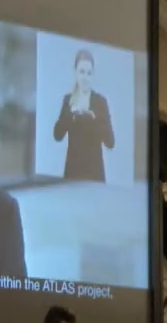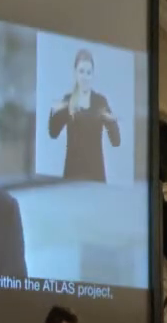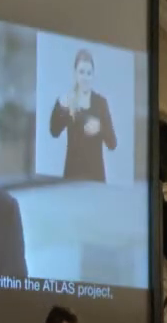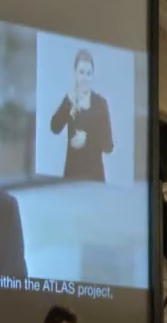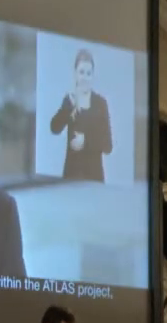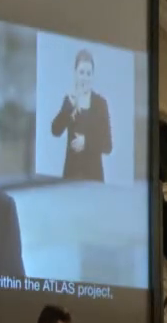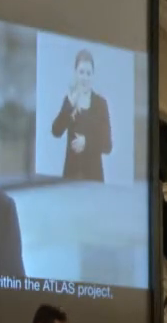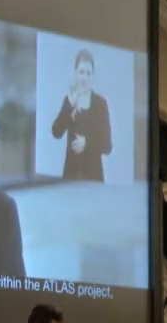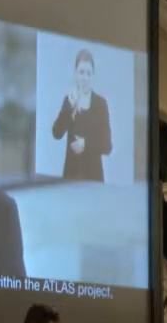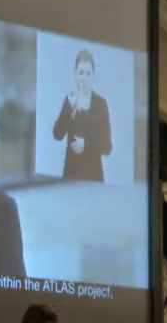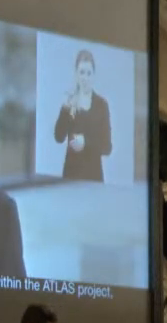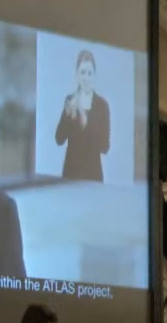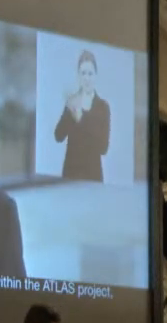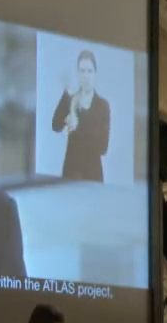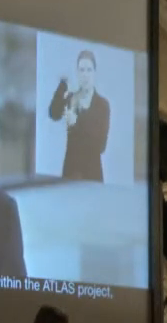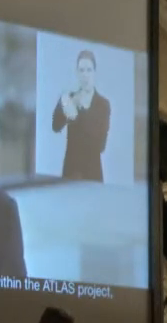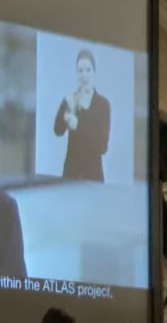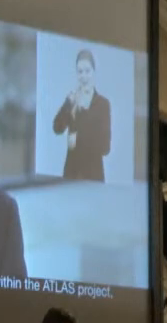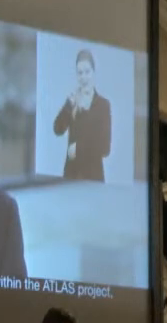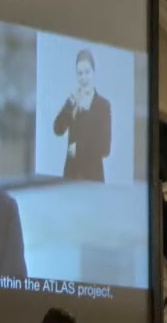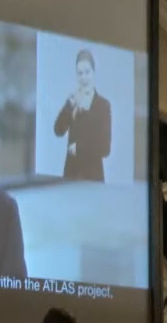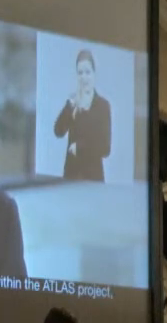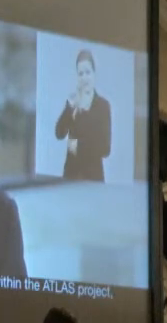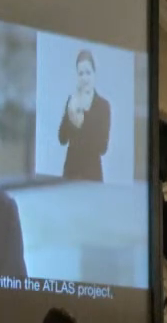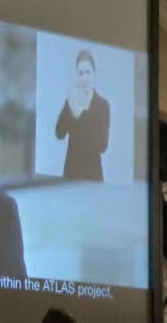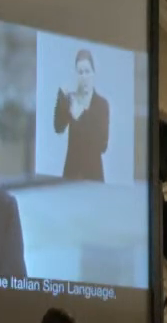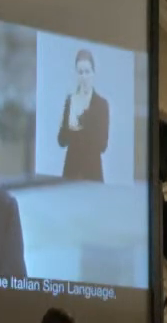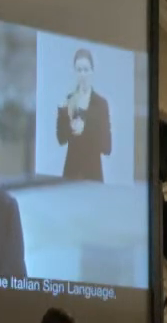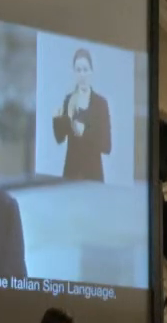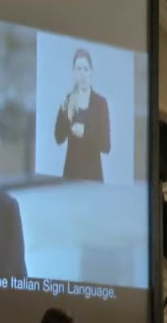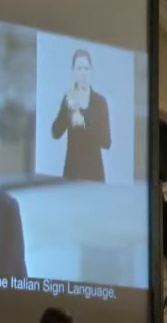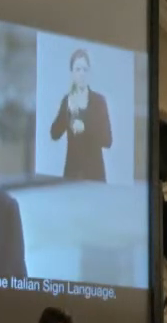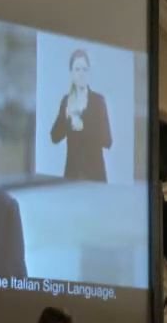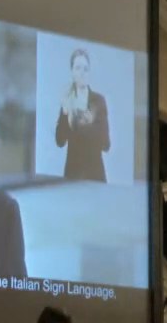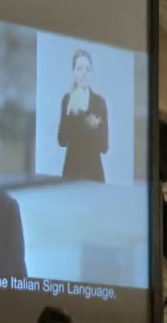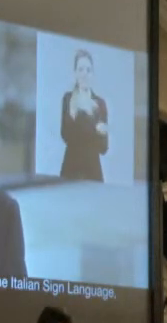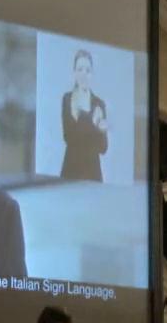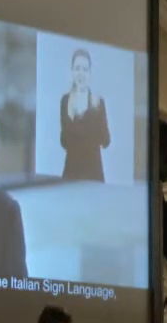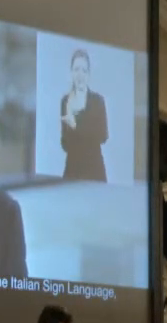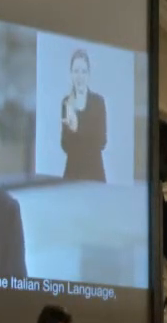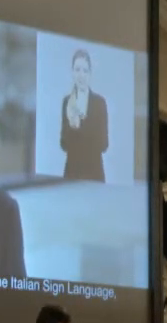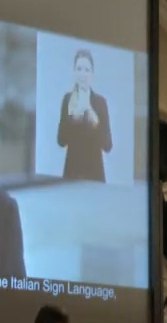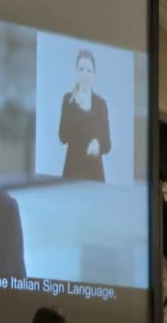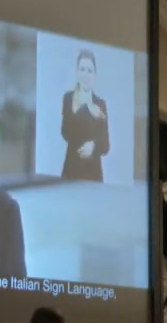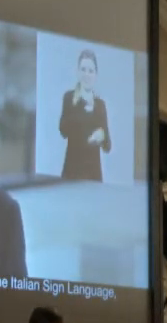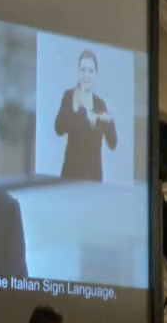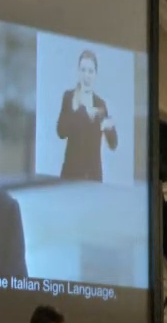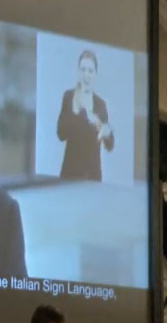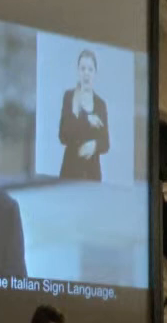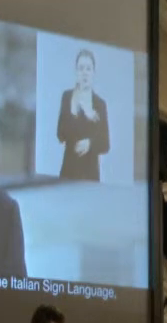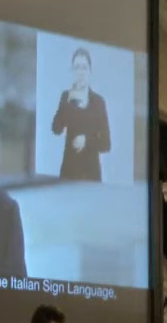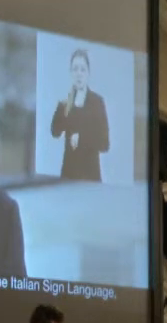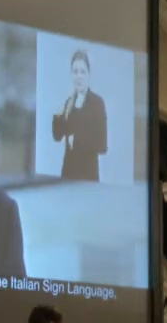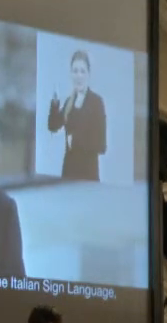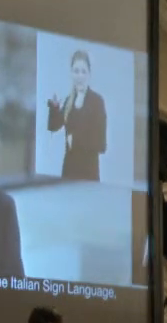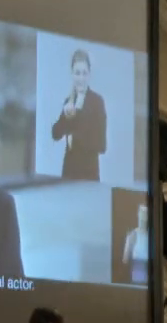La piattaforma tecnologica sviluppata nell'ambito del progetto Atlas permette la traduzione da italiano a LIS, la lingua